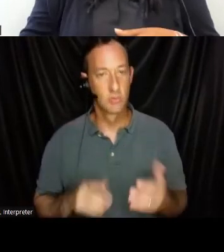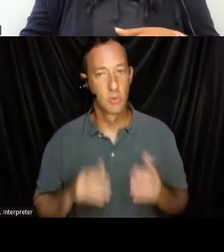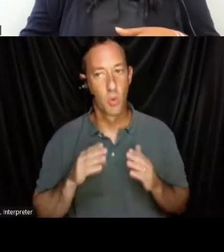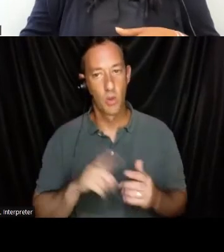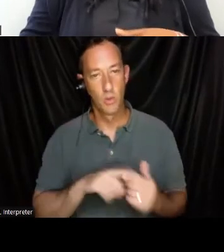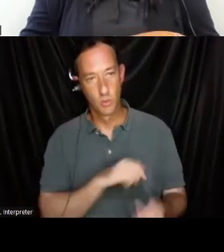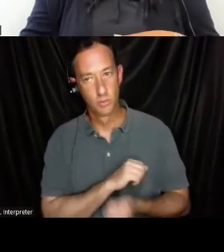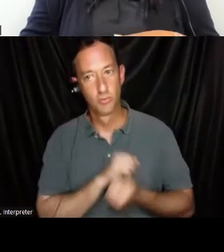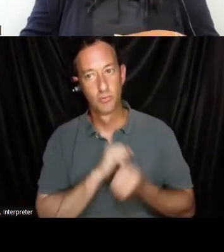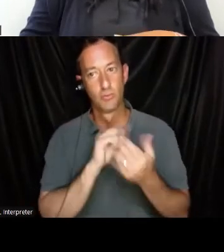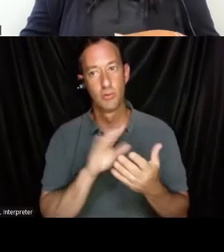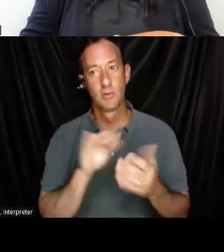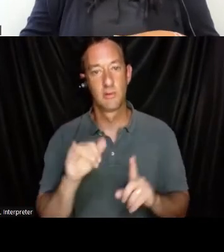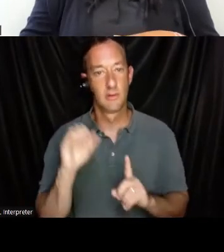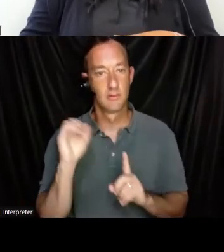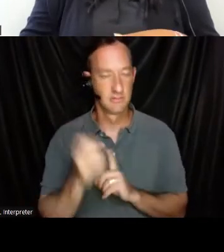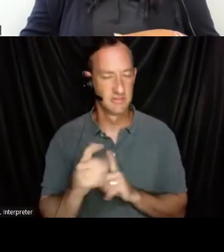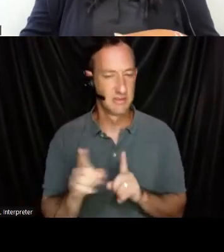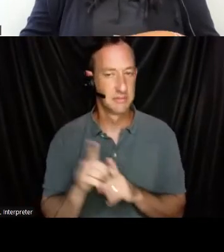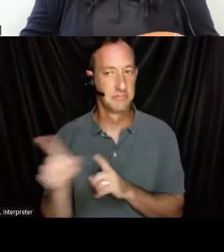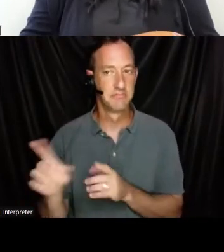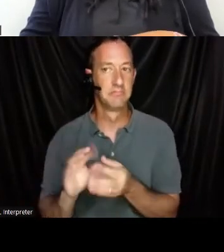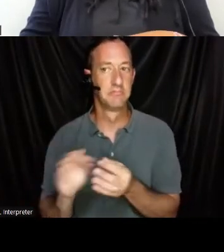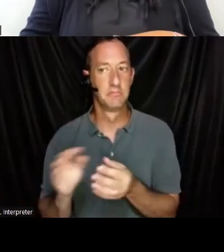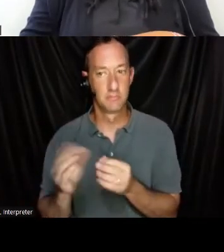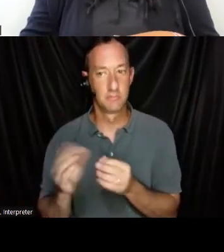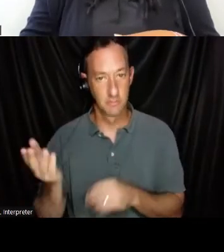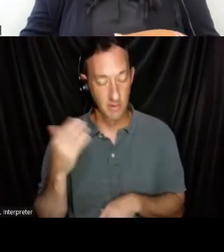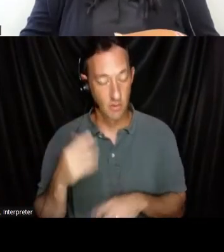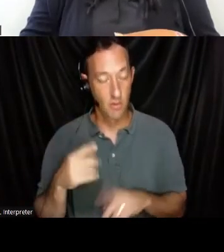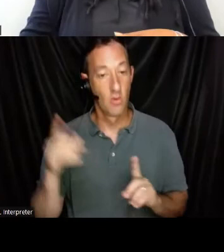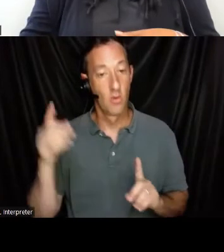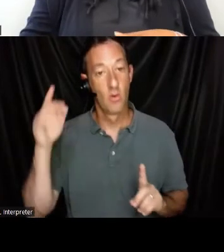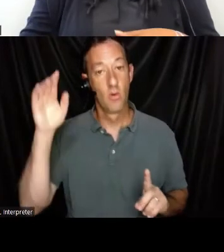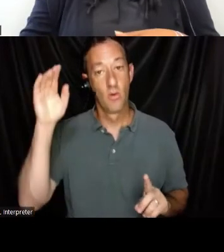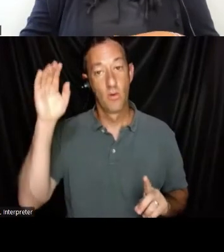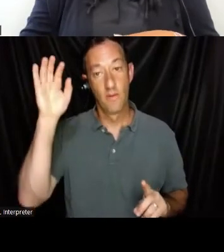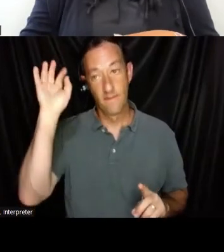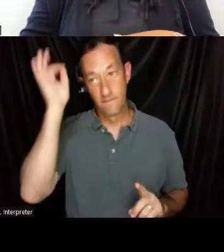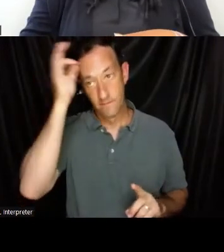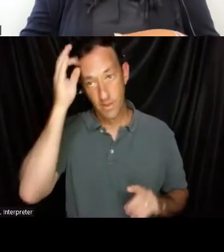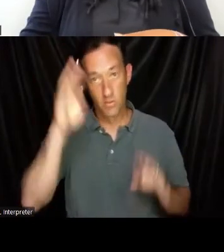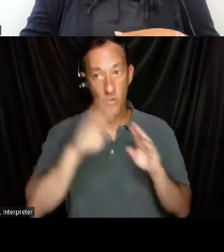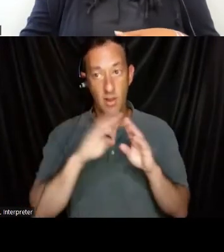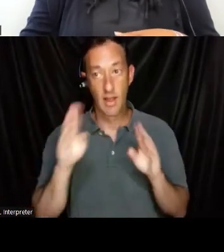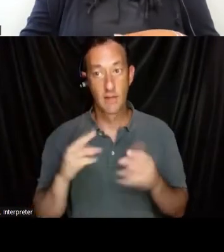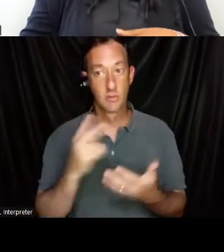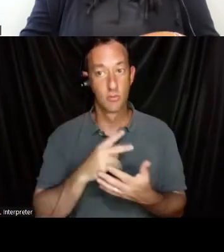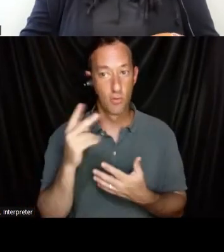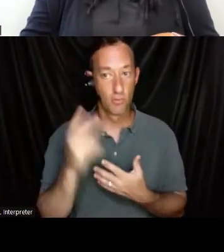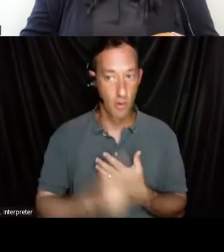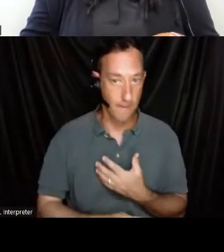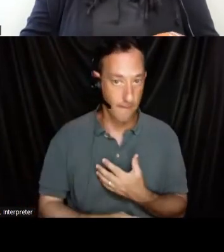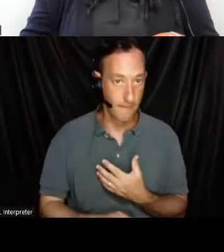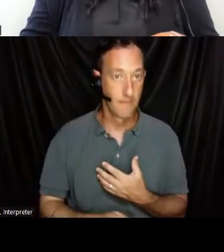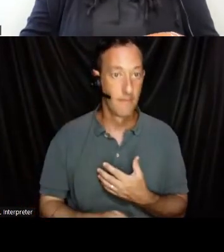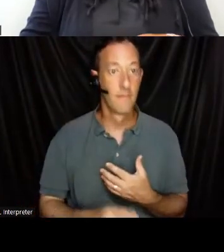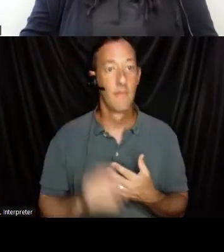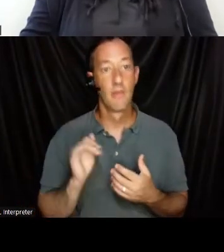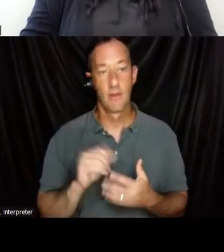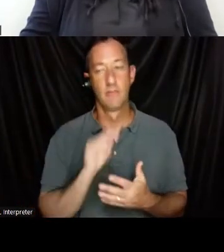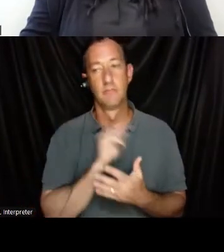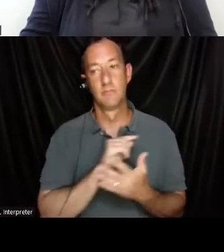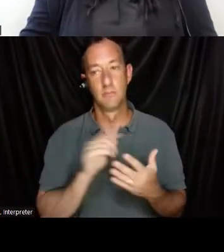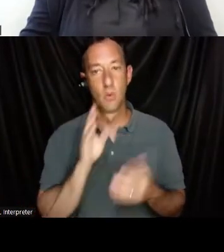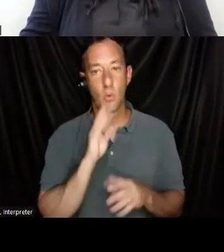for, as was mentioned earlier, with the federal housing programs, such activity would be prohibited